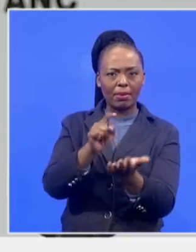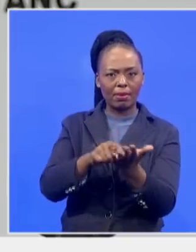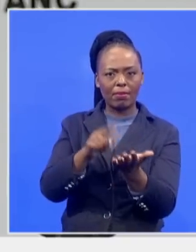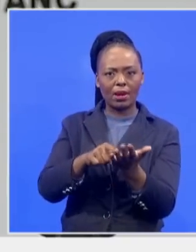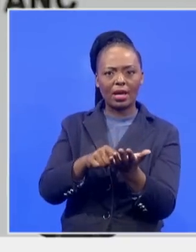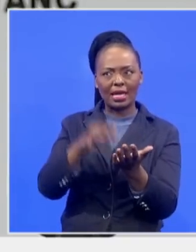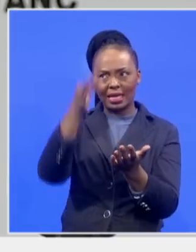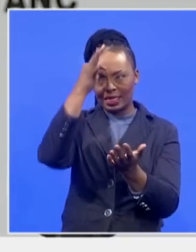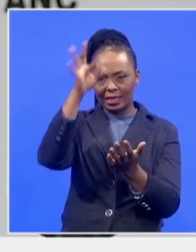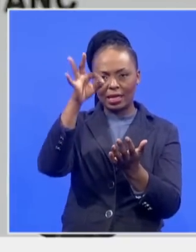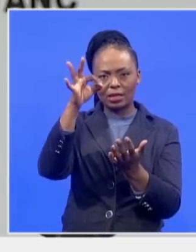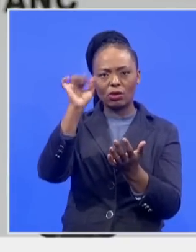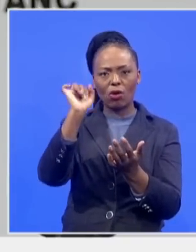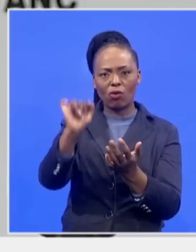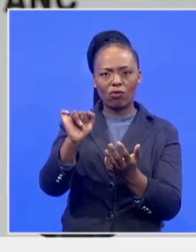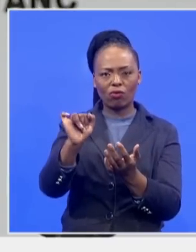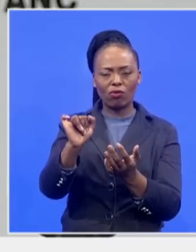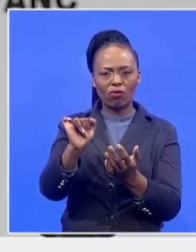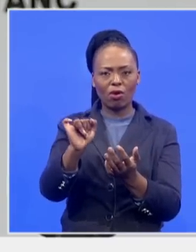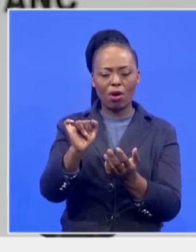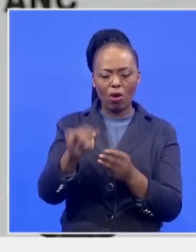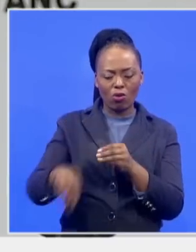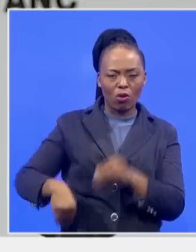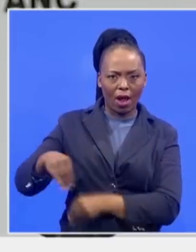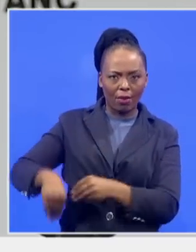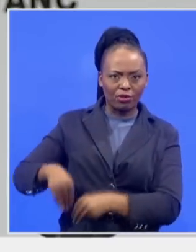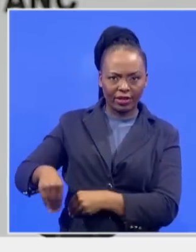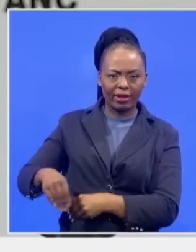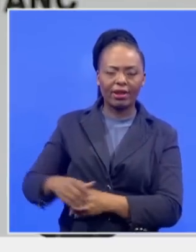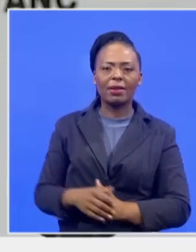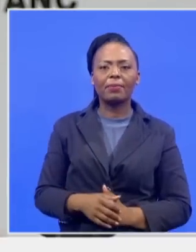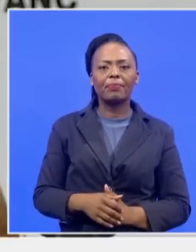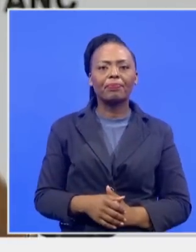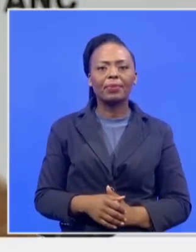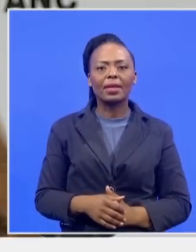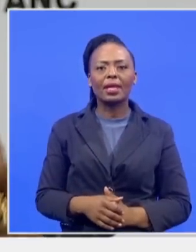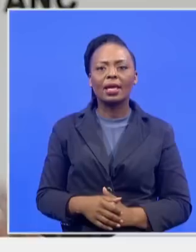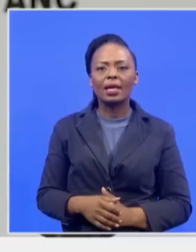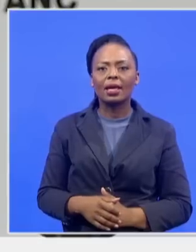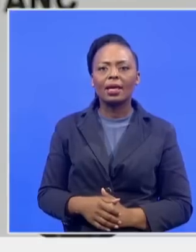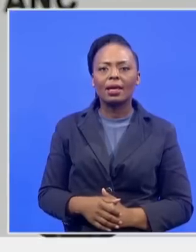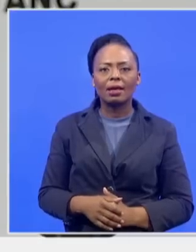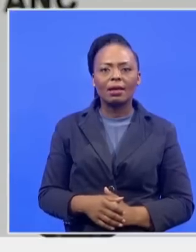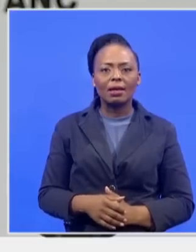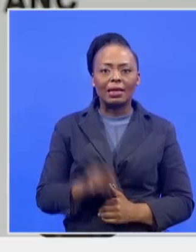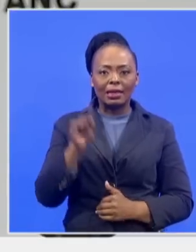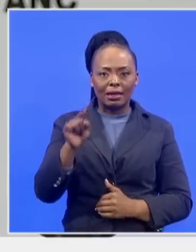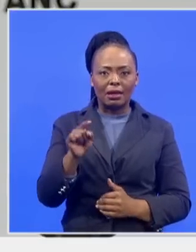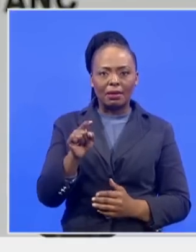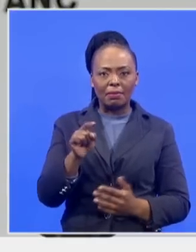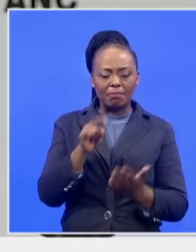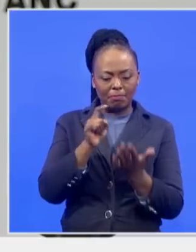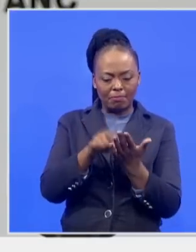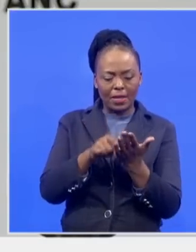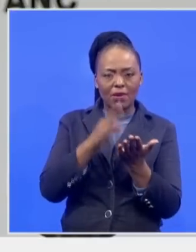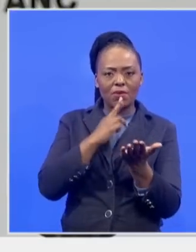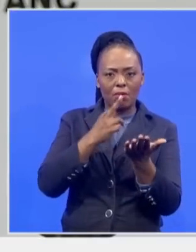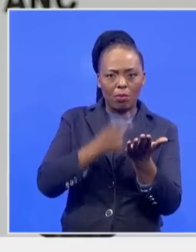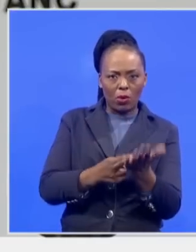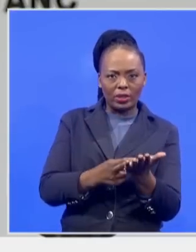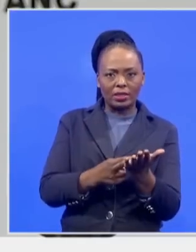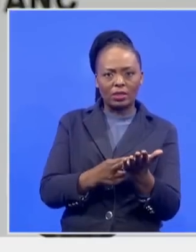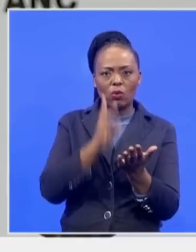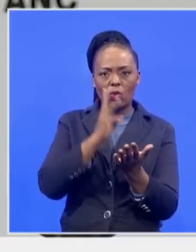corruption, in that report, we will tighten the screws to deal with the challenges that